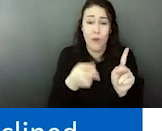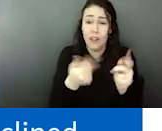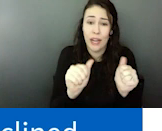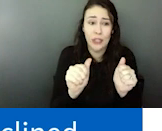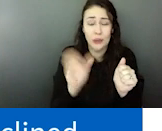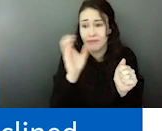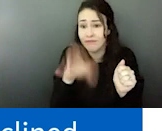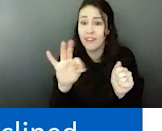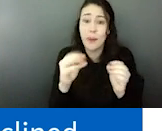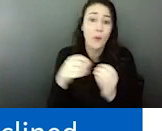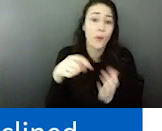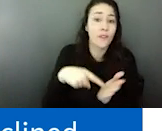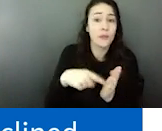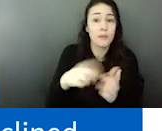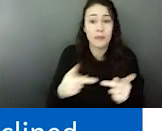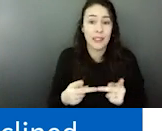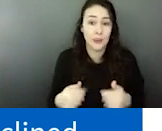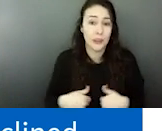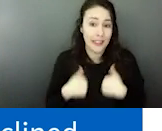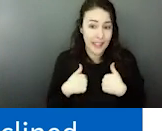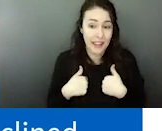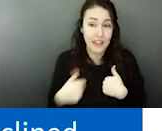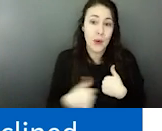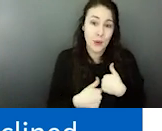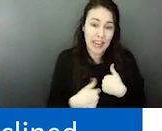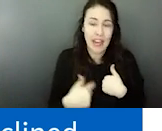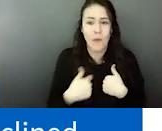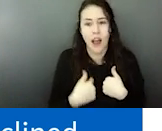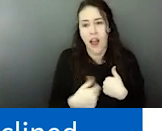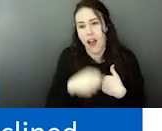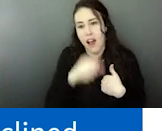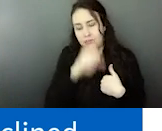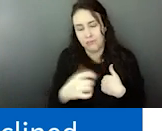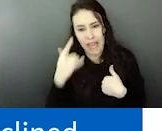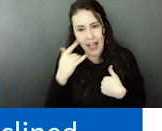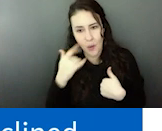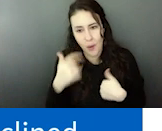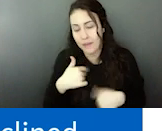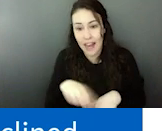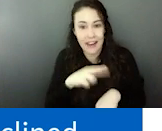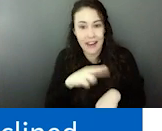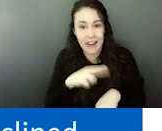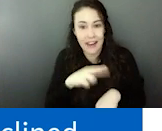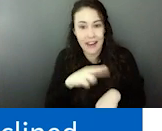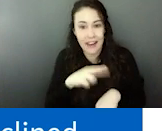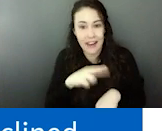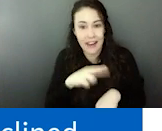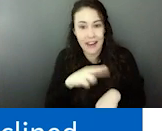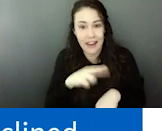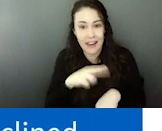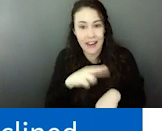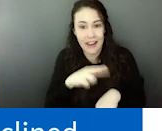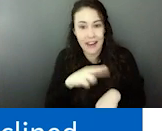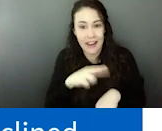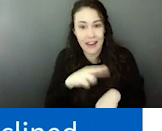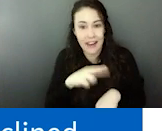to live. As we all know, well, I'm a diehard California, being a native of California, and certainly desire